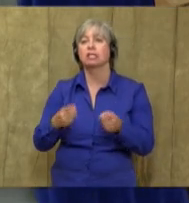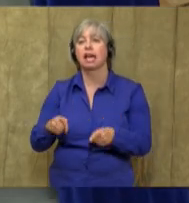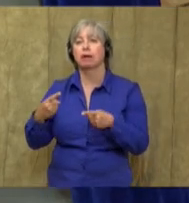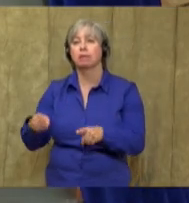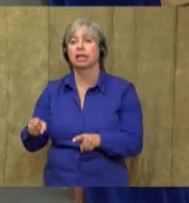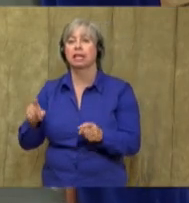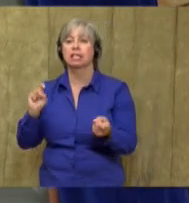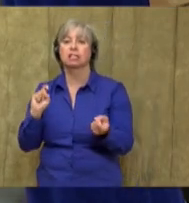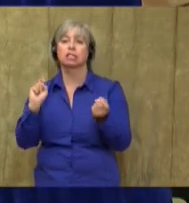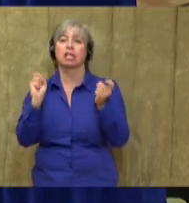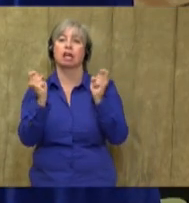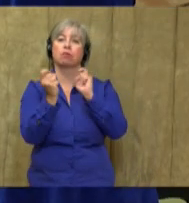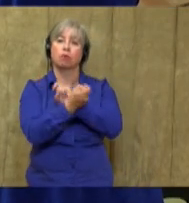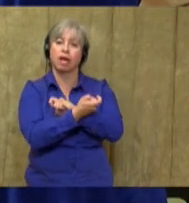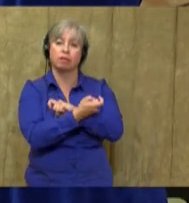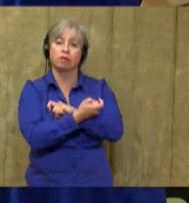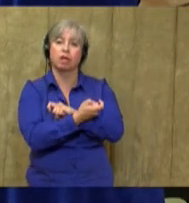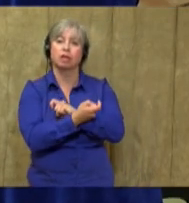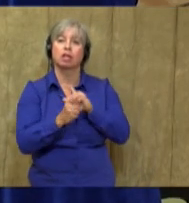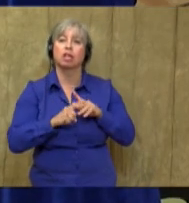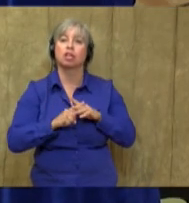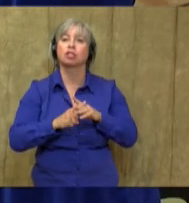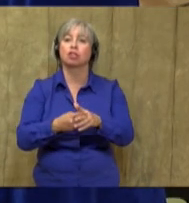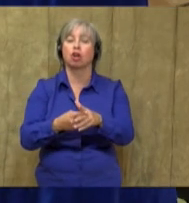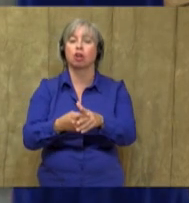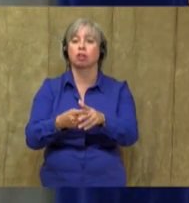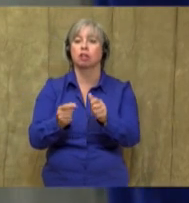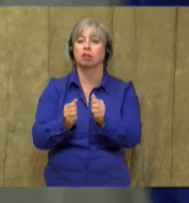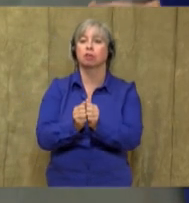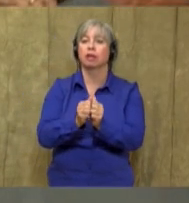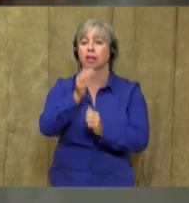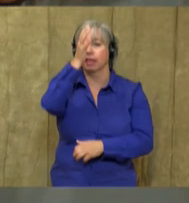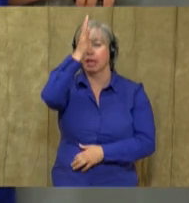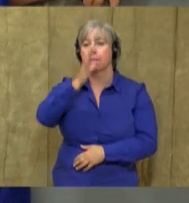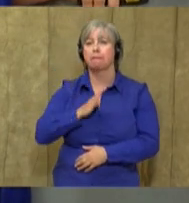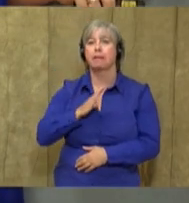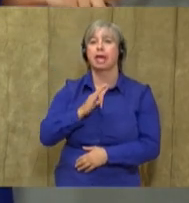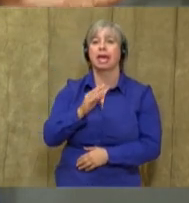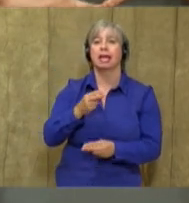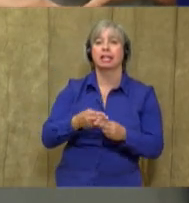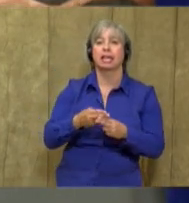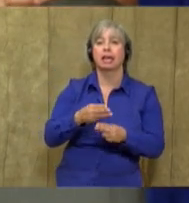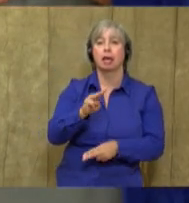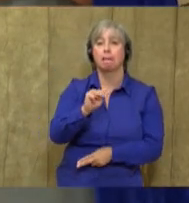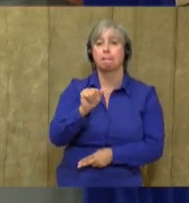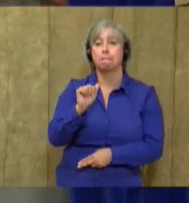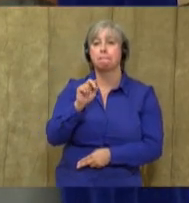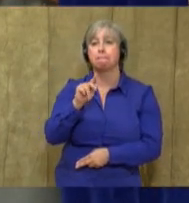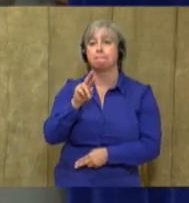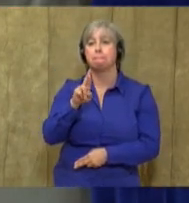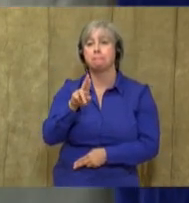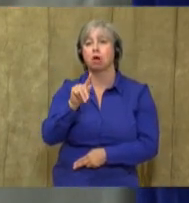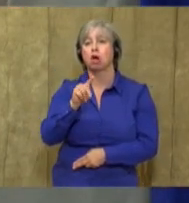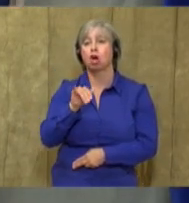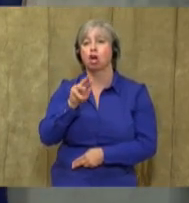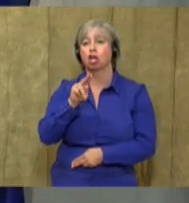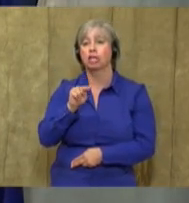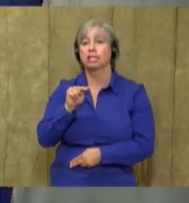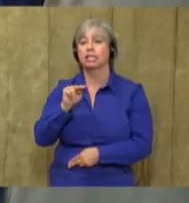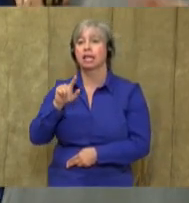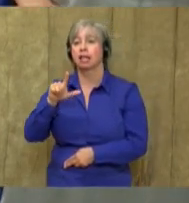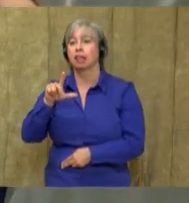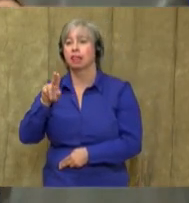to be triggered by a man that is named Martin Luther. Martin Luther is going to write